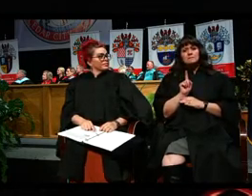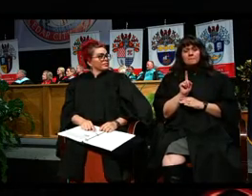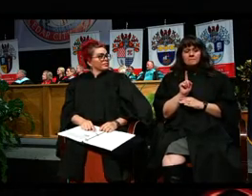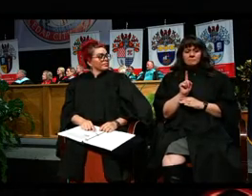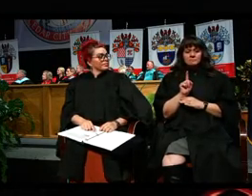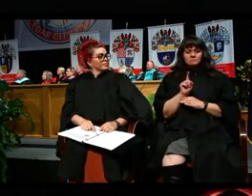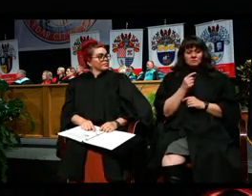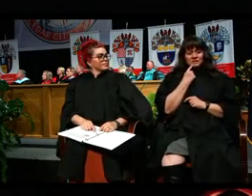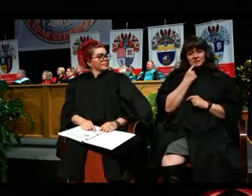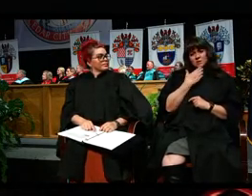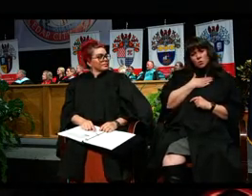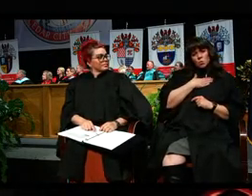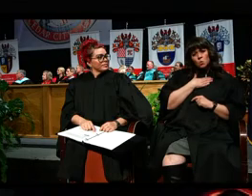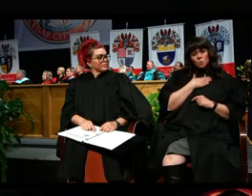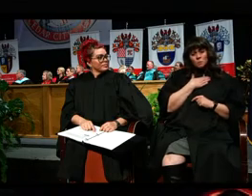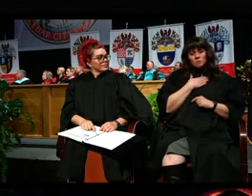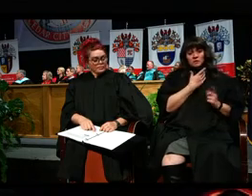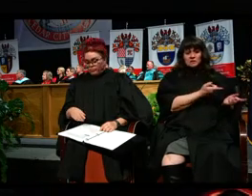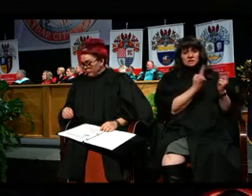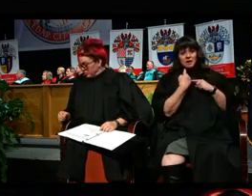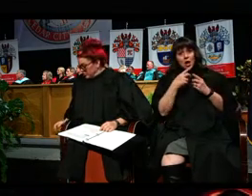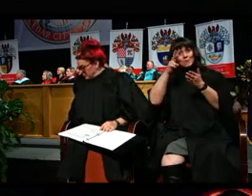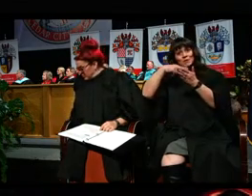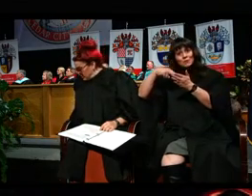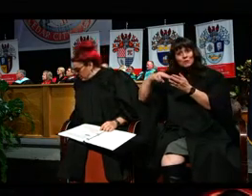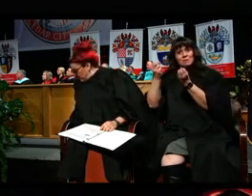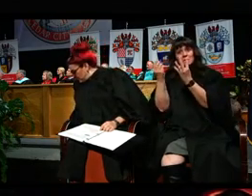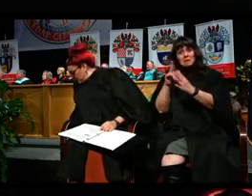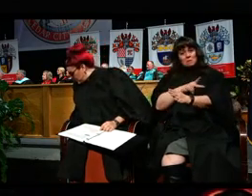she said, "Would you come and read several of your poems?"